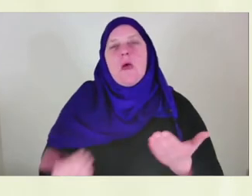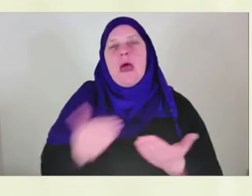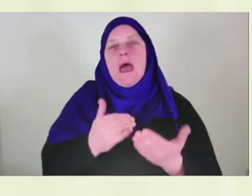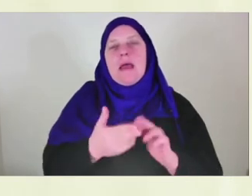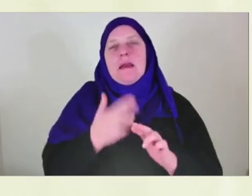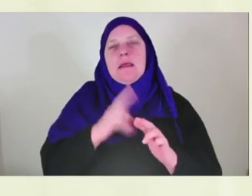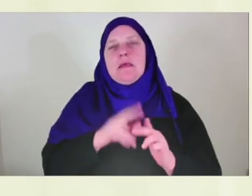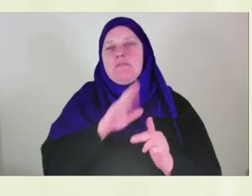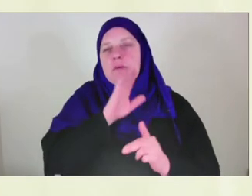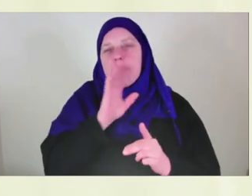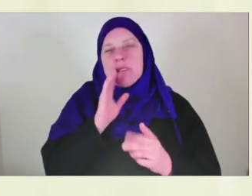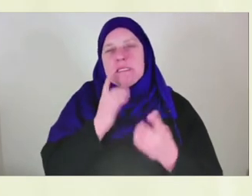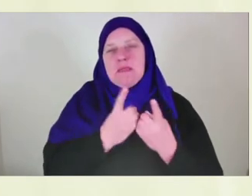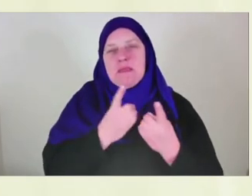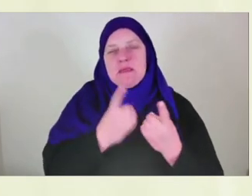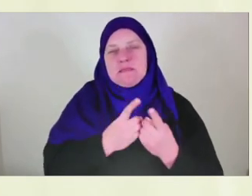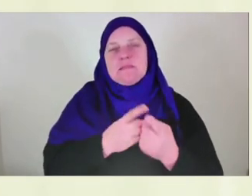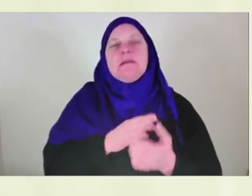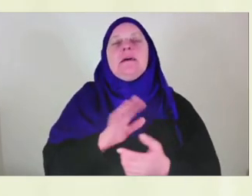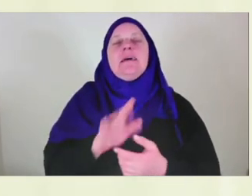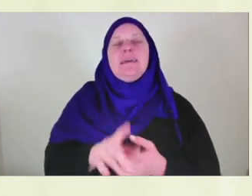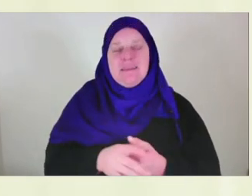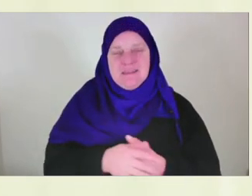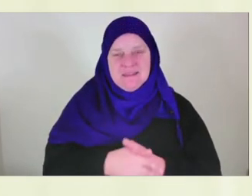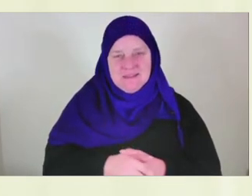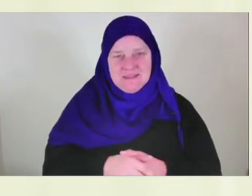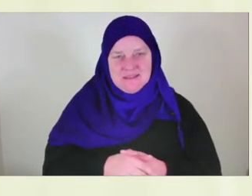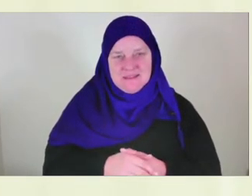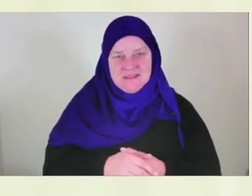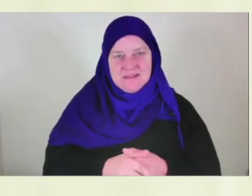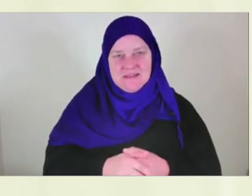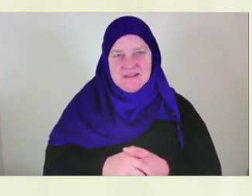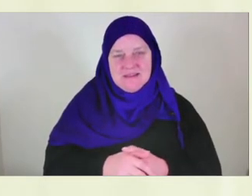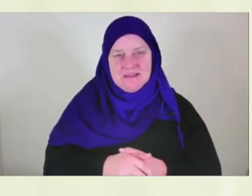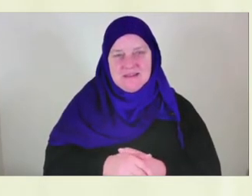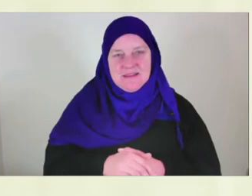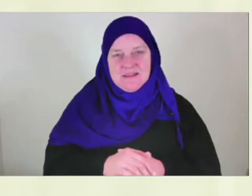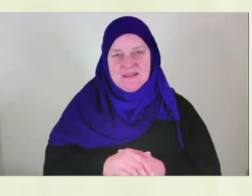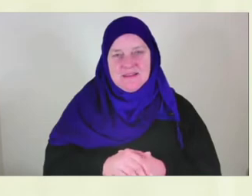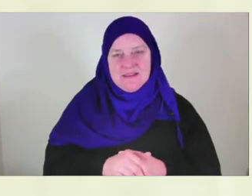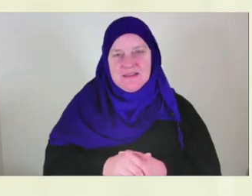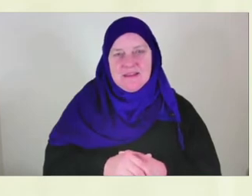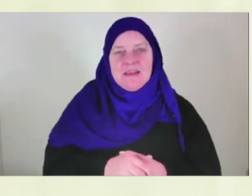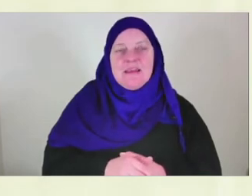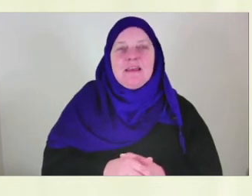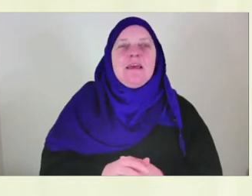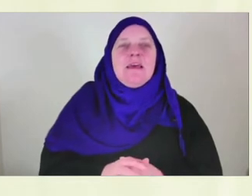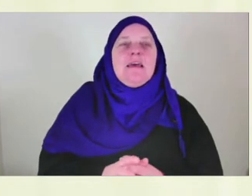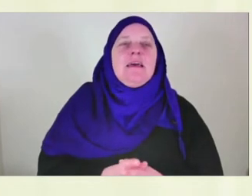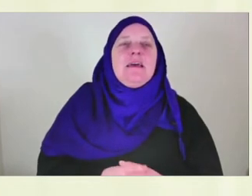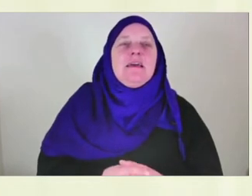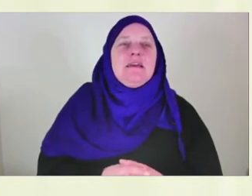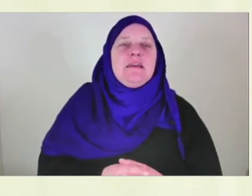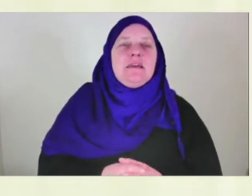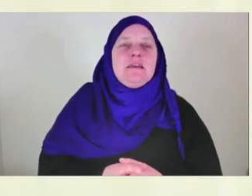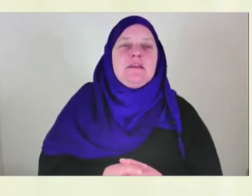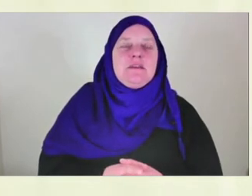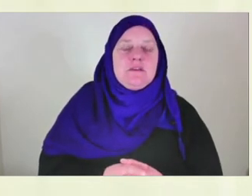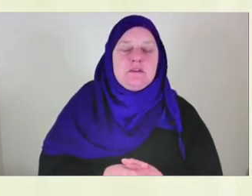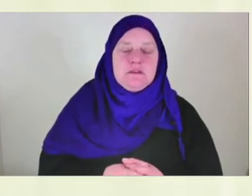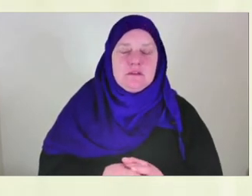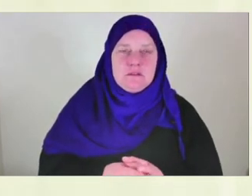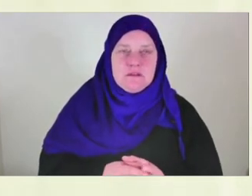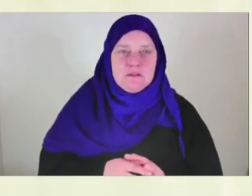missing are things that don't apply to you, out of what he says. So there's nothing he said didn't say that wasn't